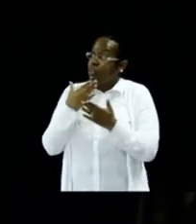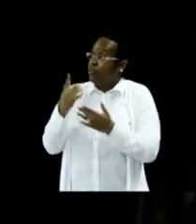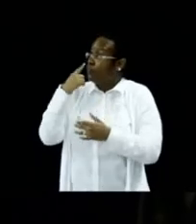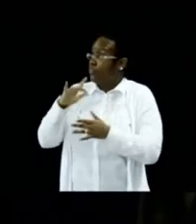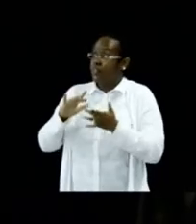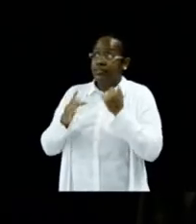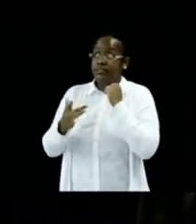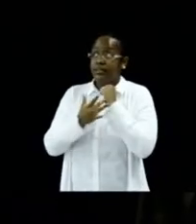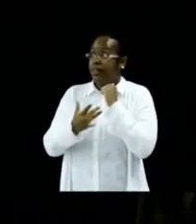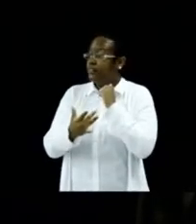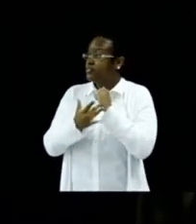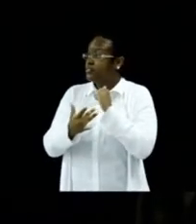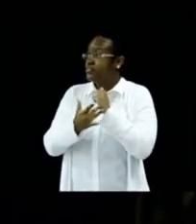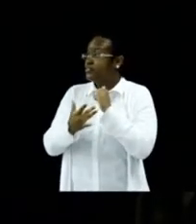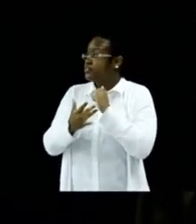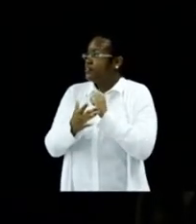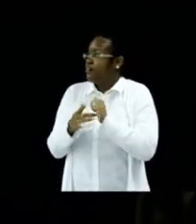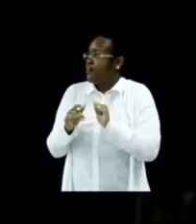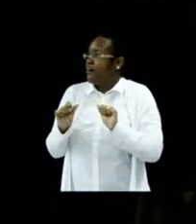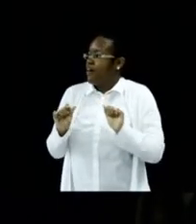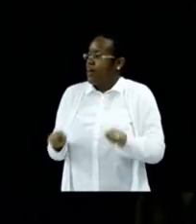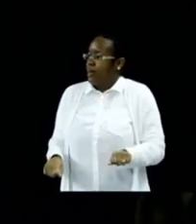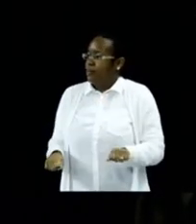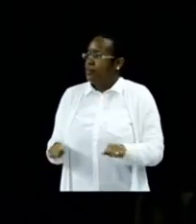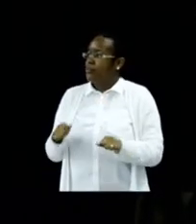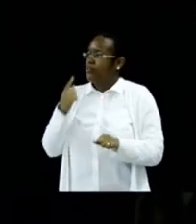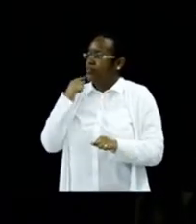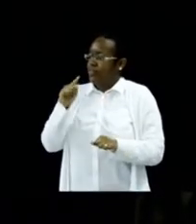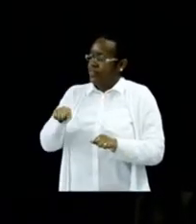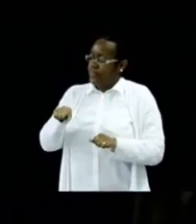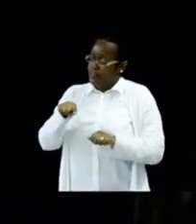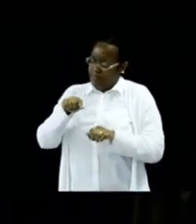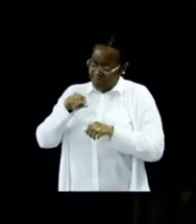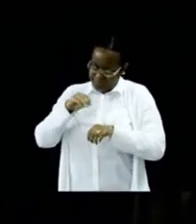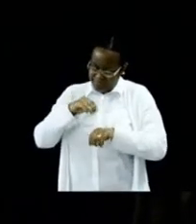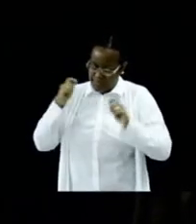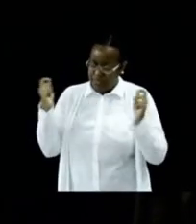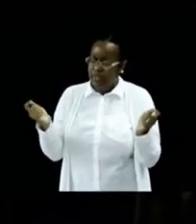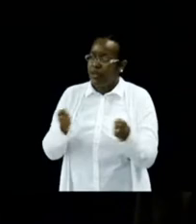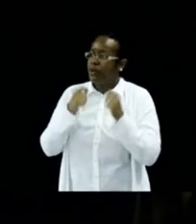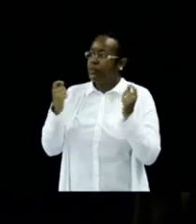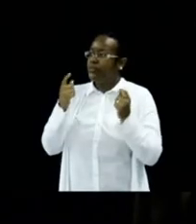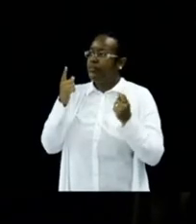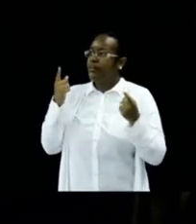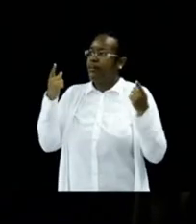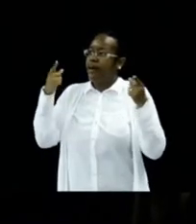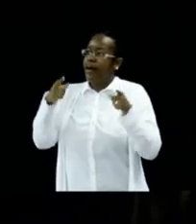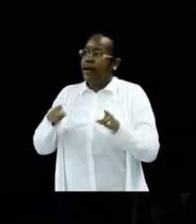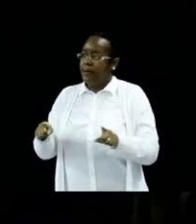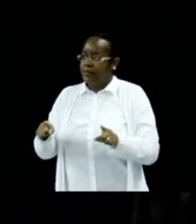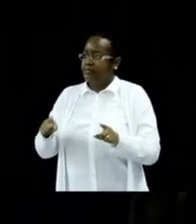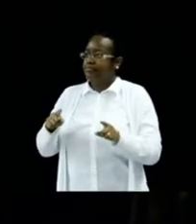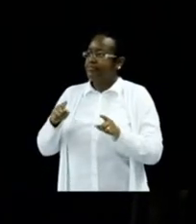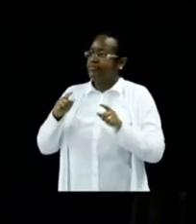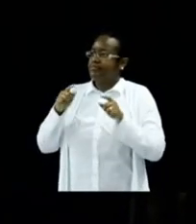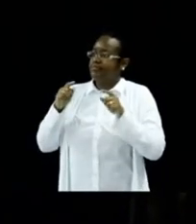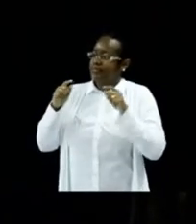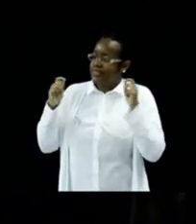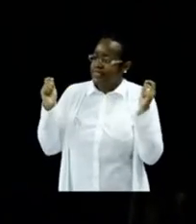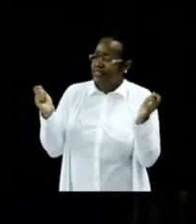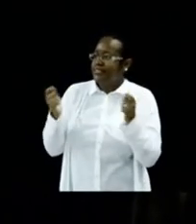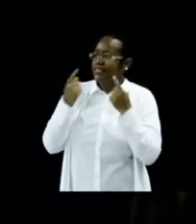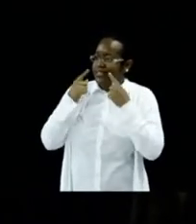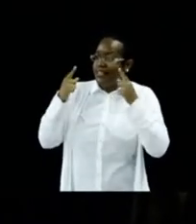technology that enables this ceremony to take place and to be successful in the midst of